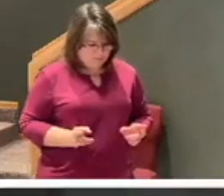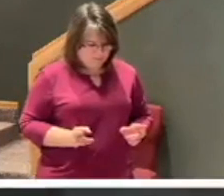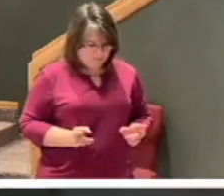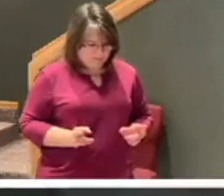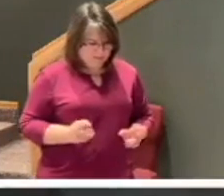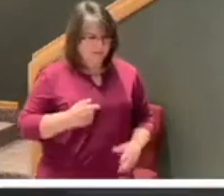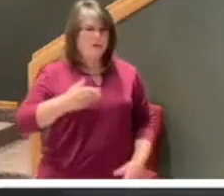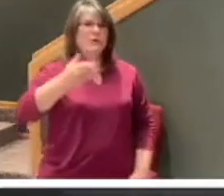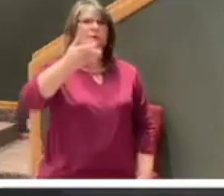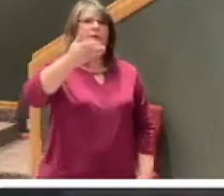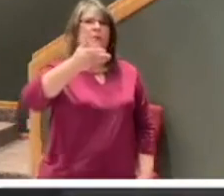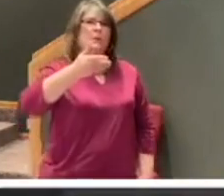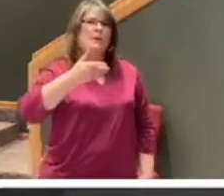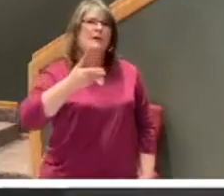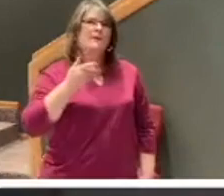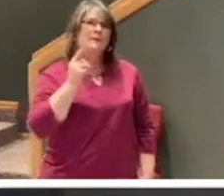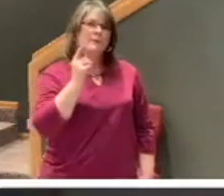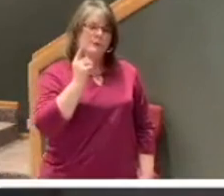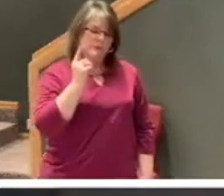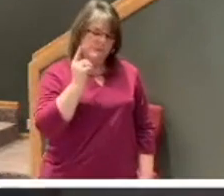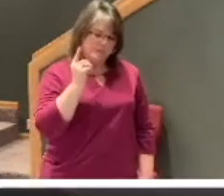We welcome you.